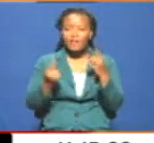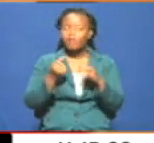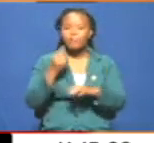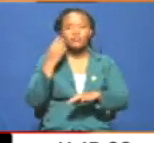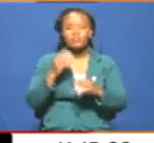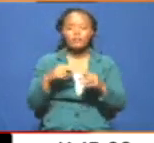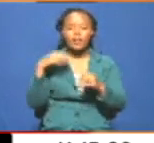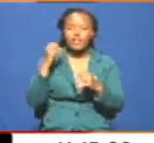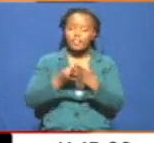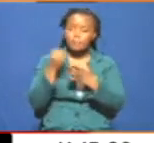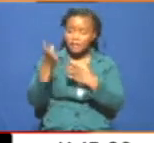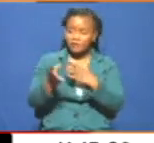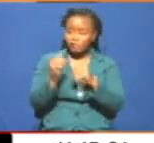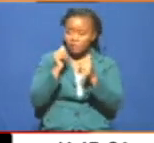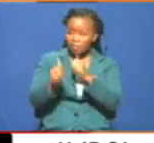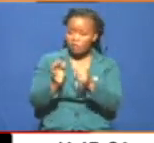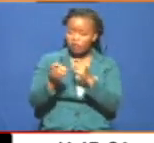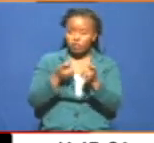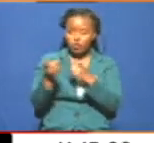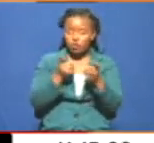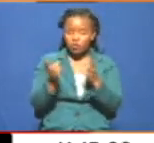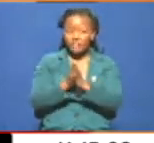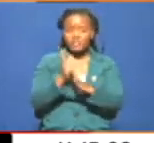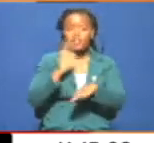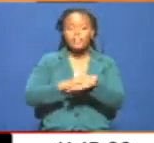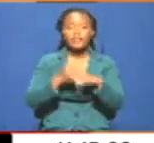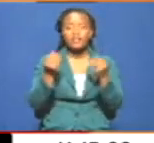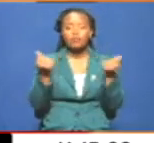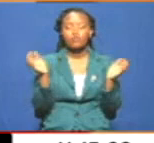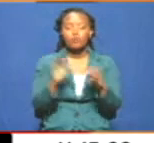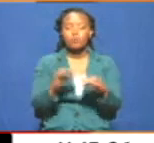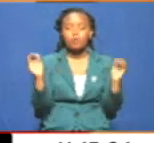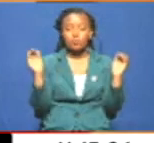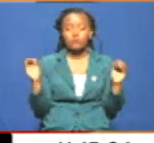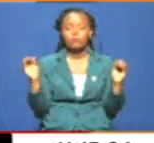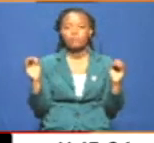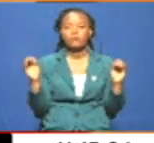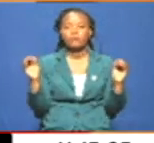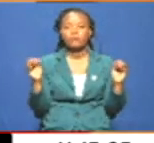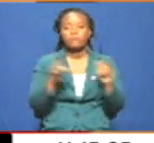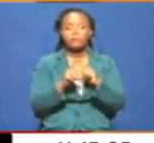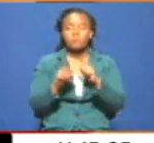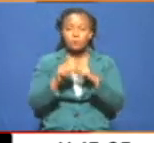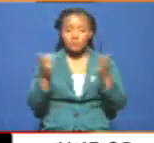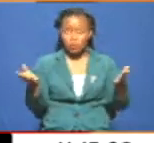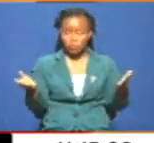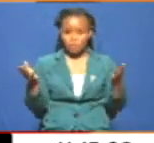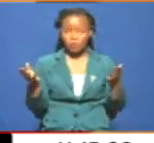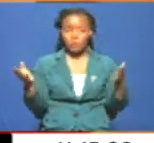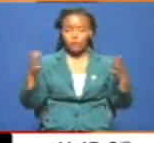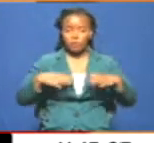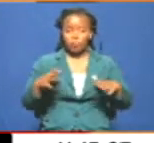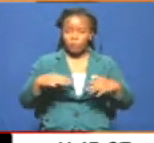if not mitigated using solutions like we are offering. And so people,